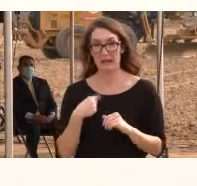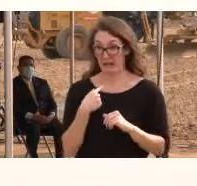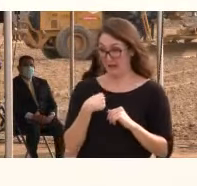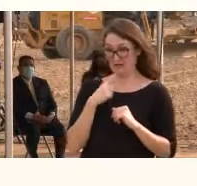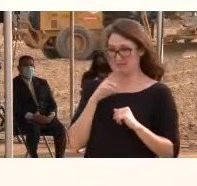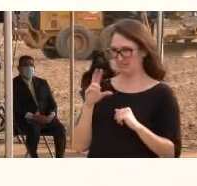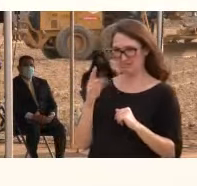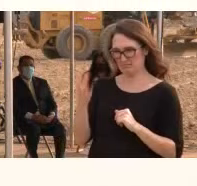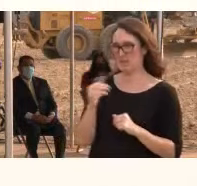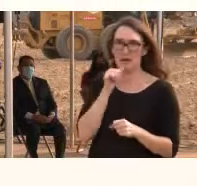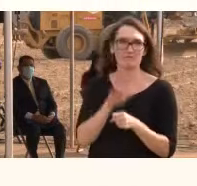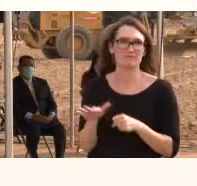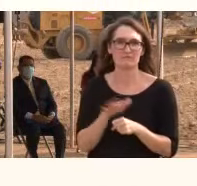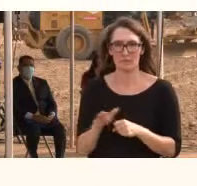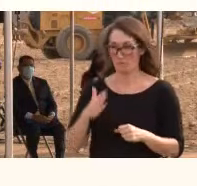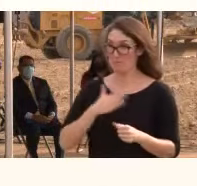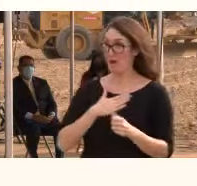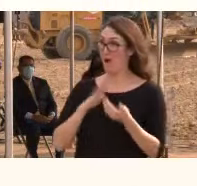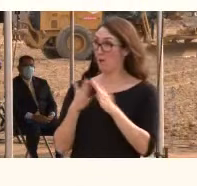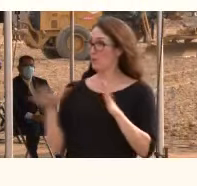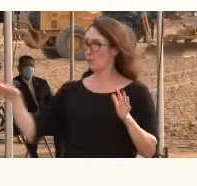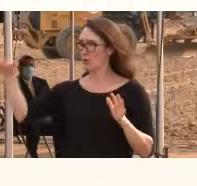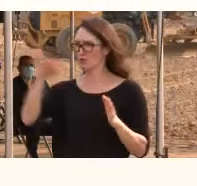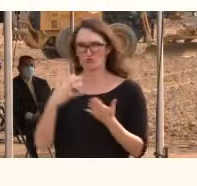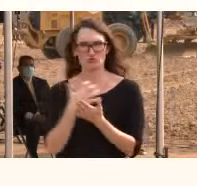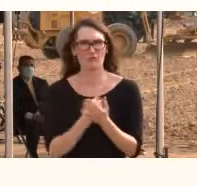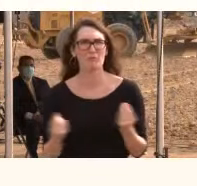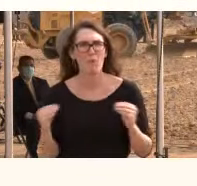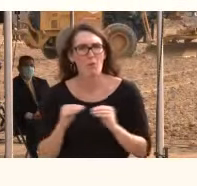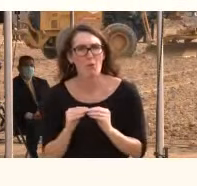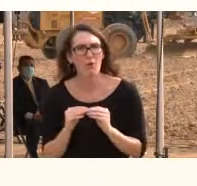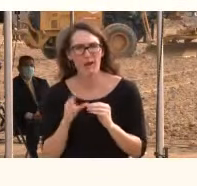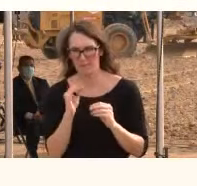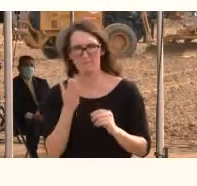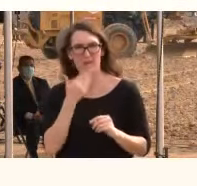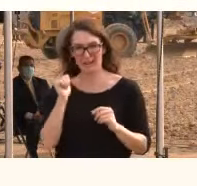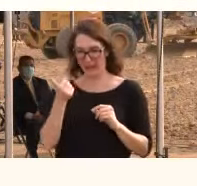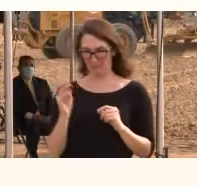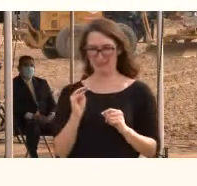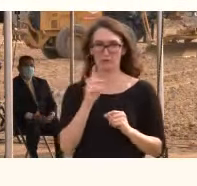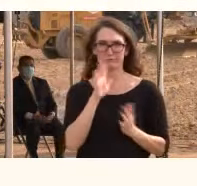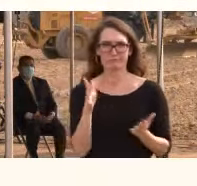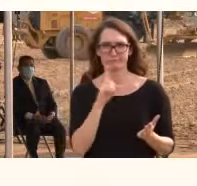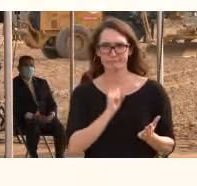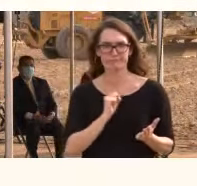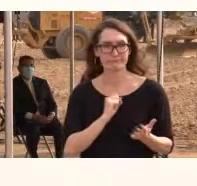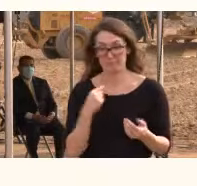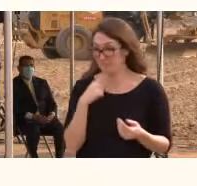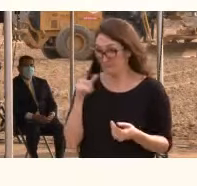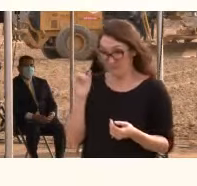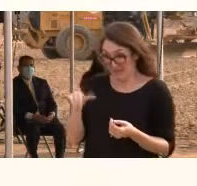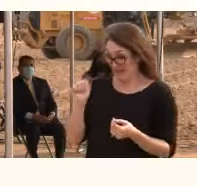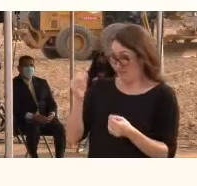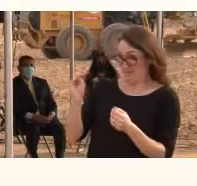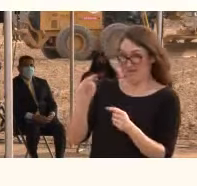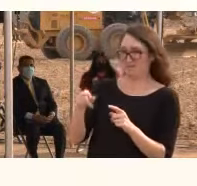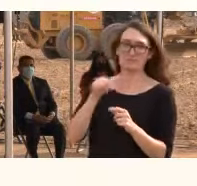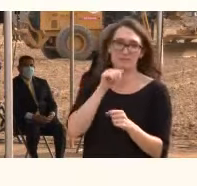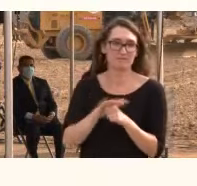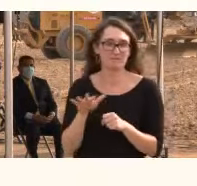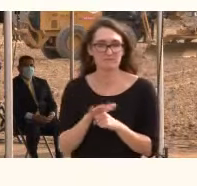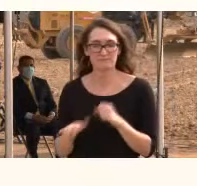enough. My community deserves more and they deserve better. I said, that is not enough.